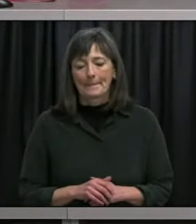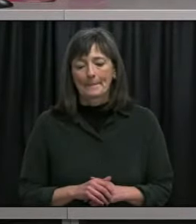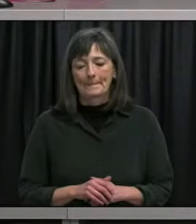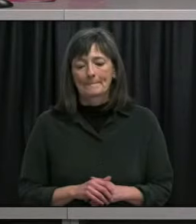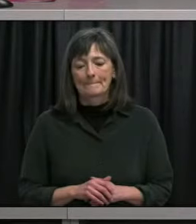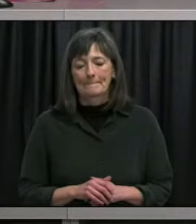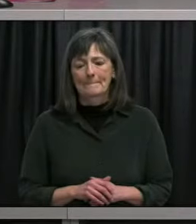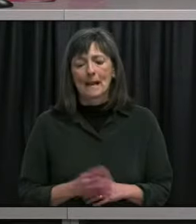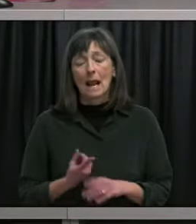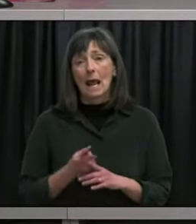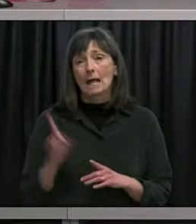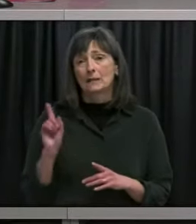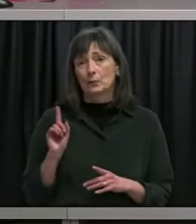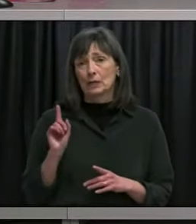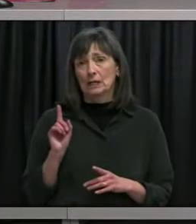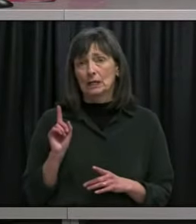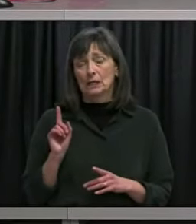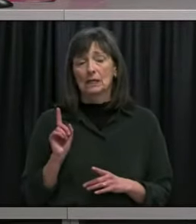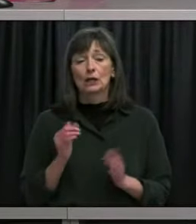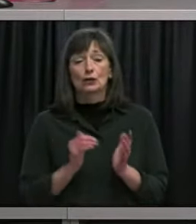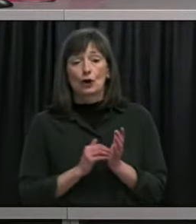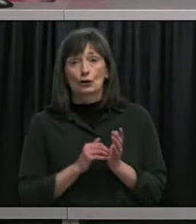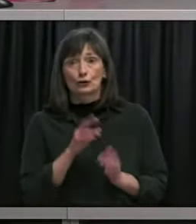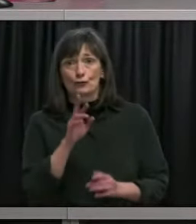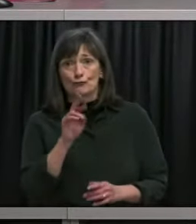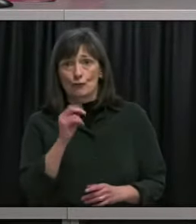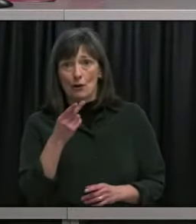Dr. Raman last week to appear on today's panel